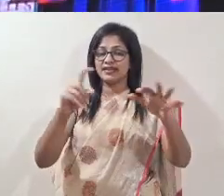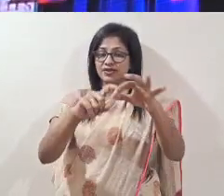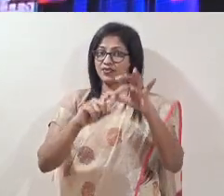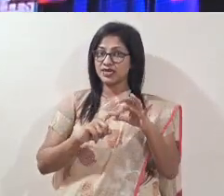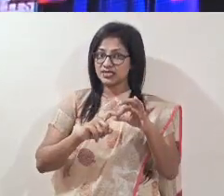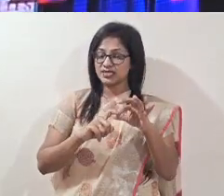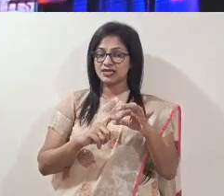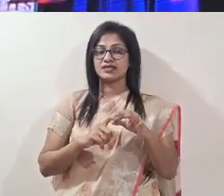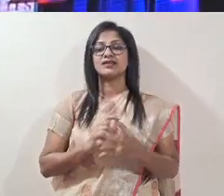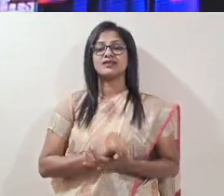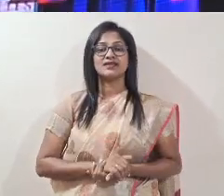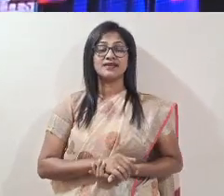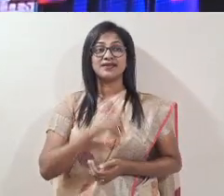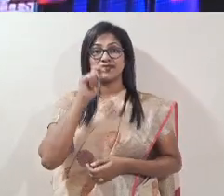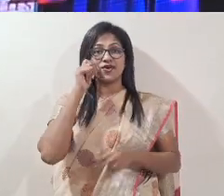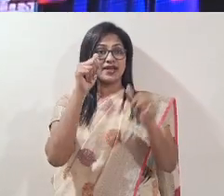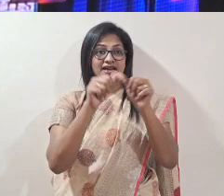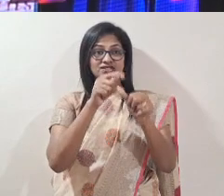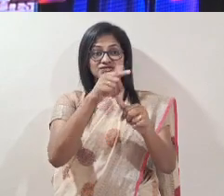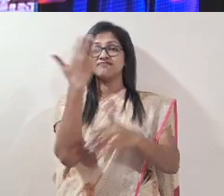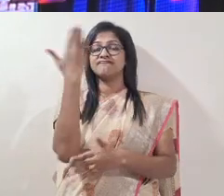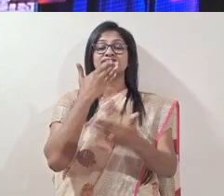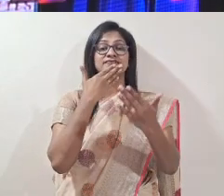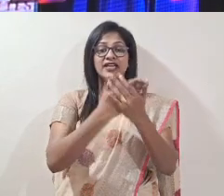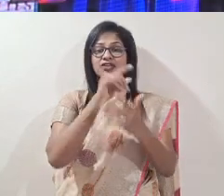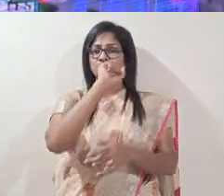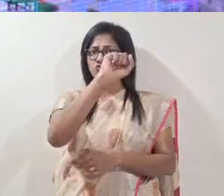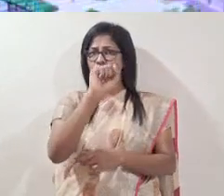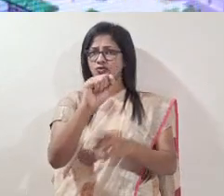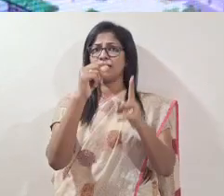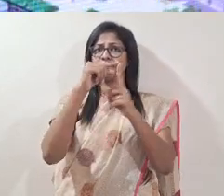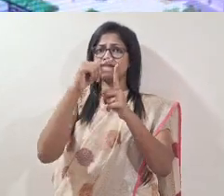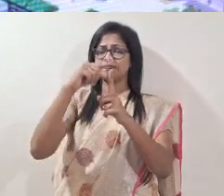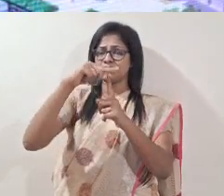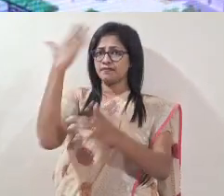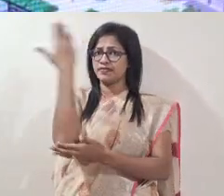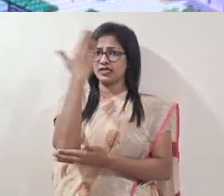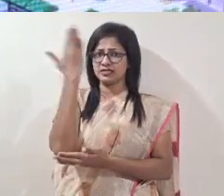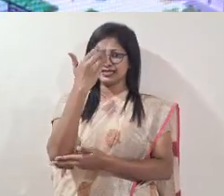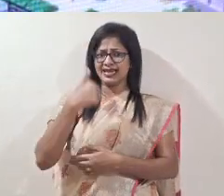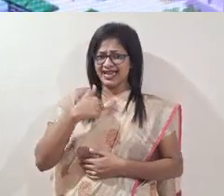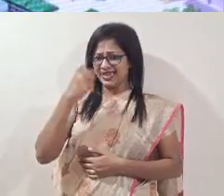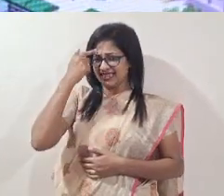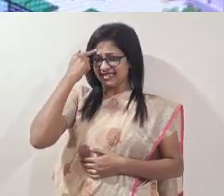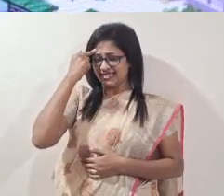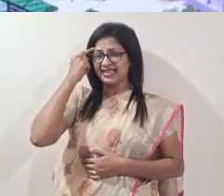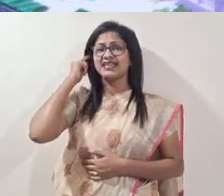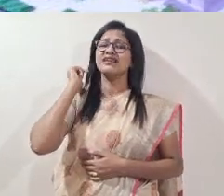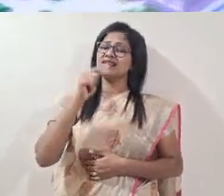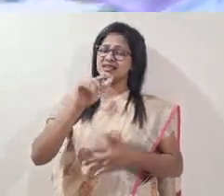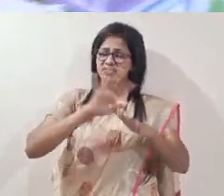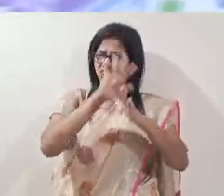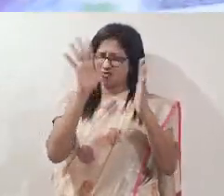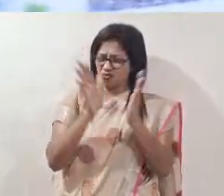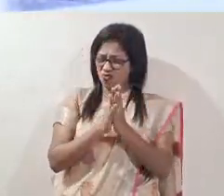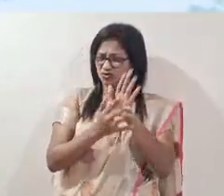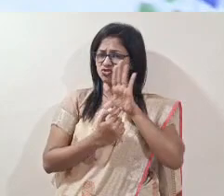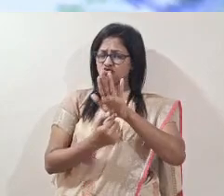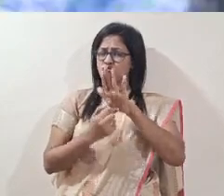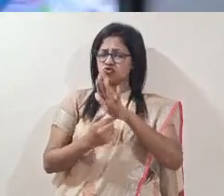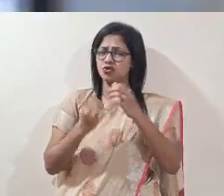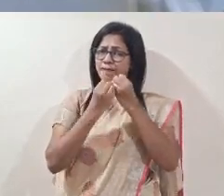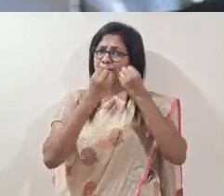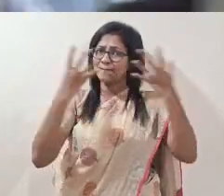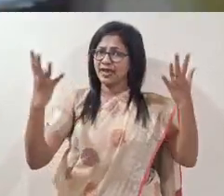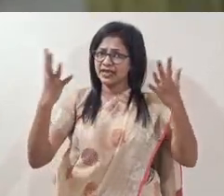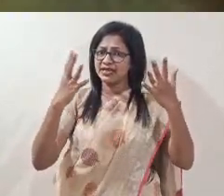any Ashish, questions, please ask. thank you for your presentation, but I think that you have been trying to cover many things all at a time.